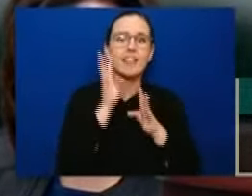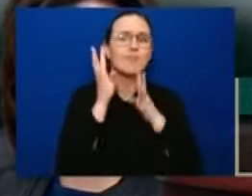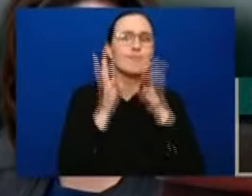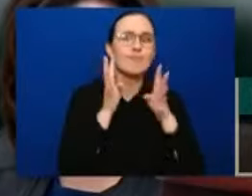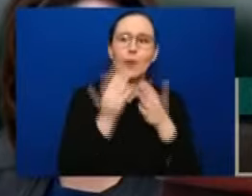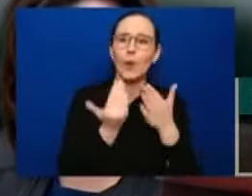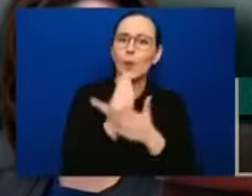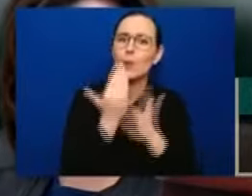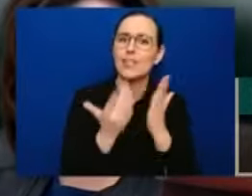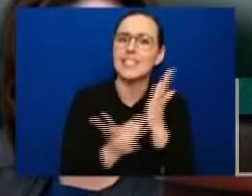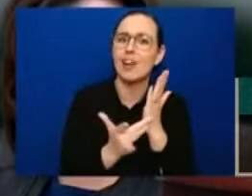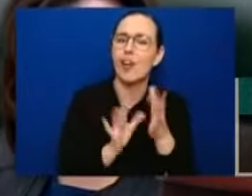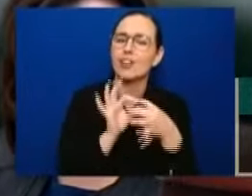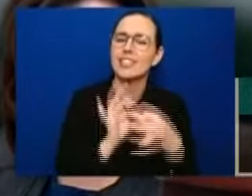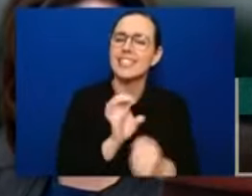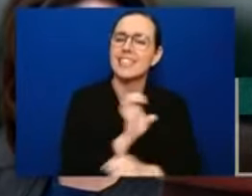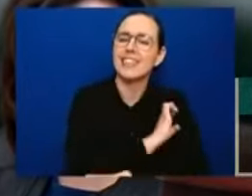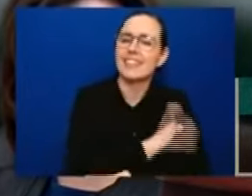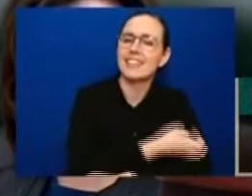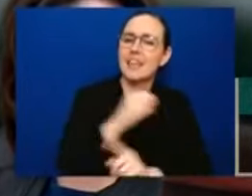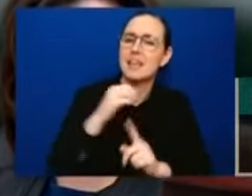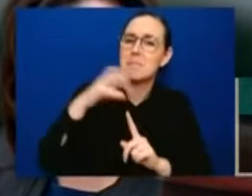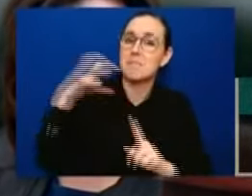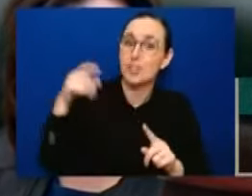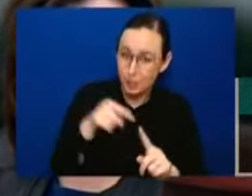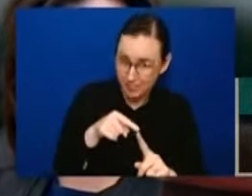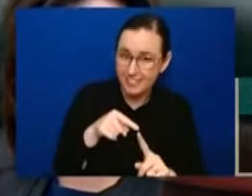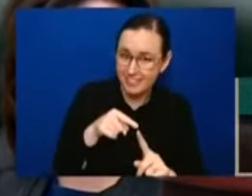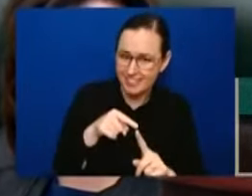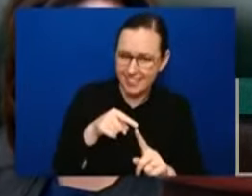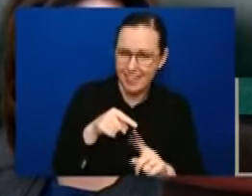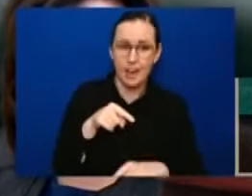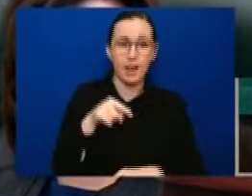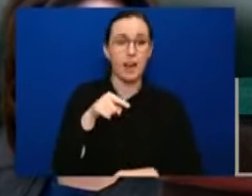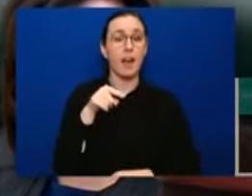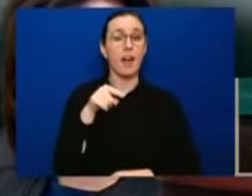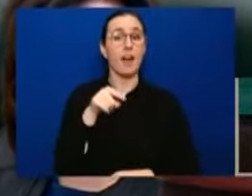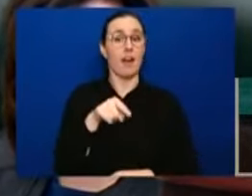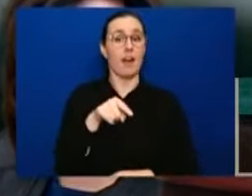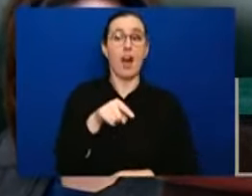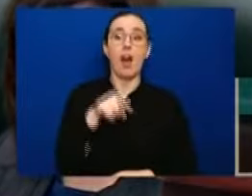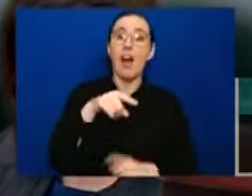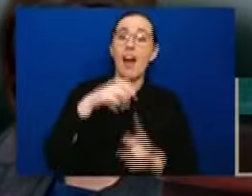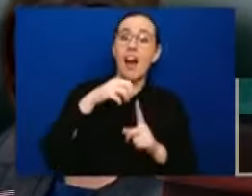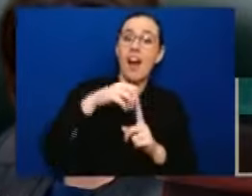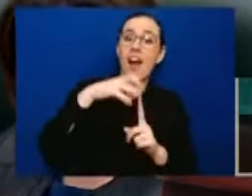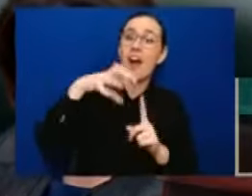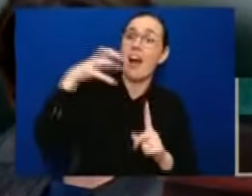and a $40 million investment in a clean hydrogen center of excellence. Here,